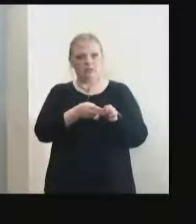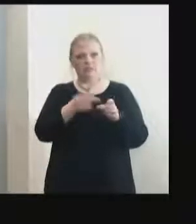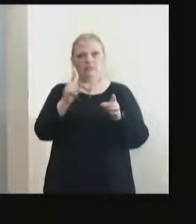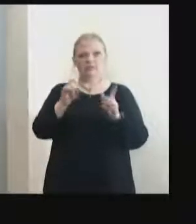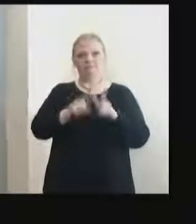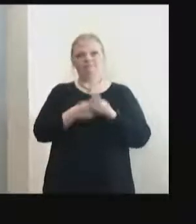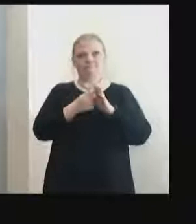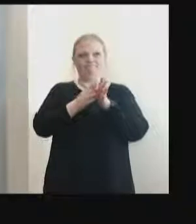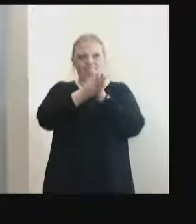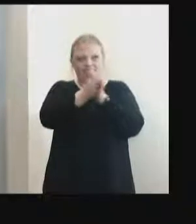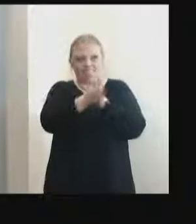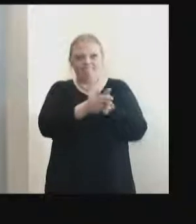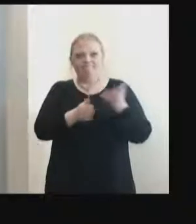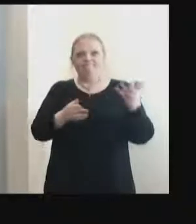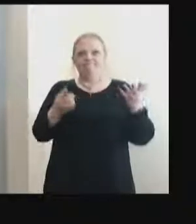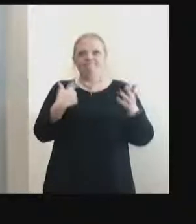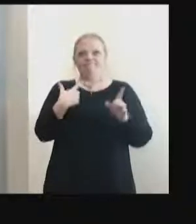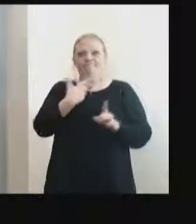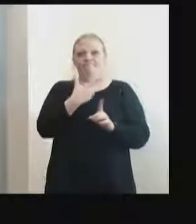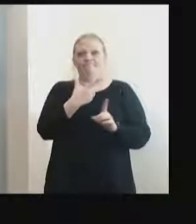initiative, we've vaccinated